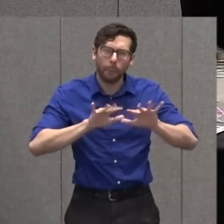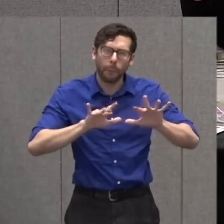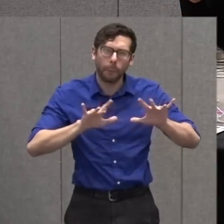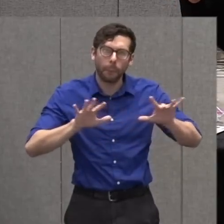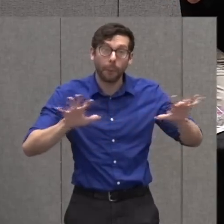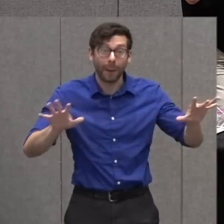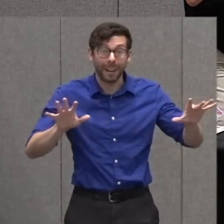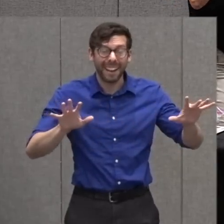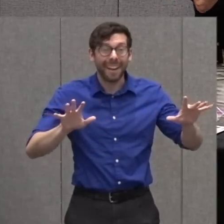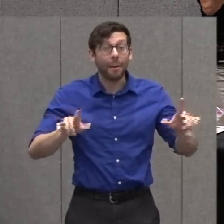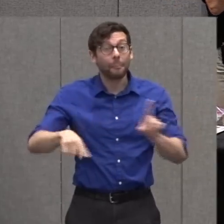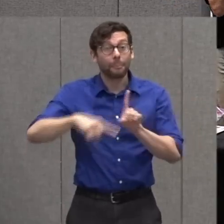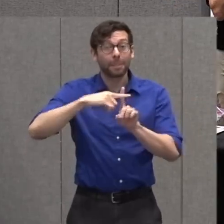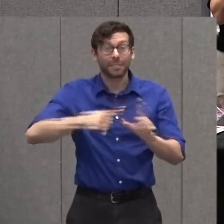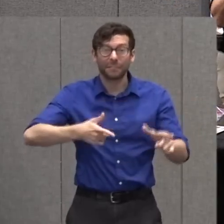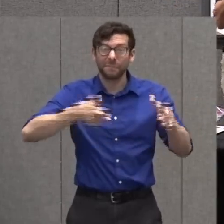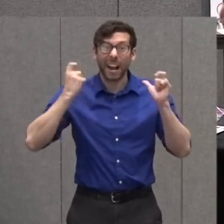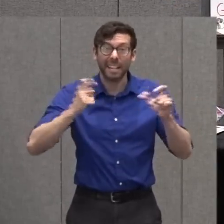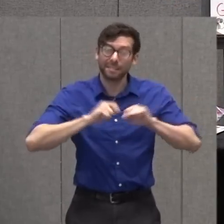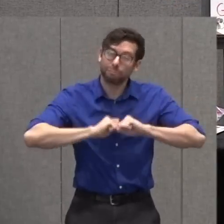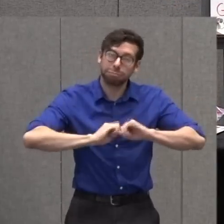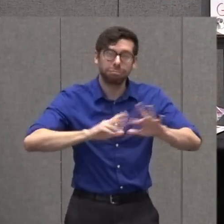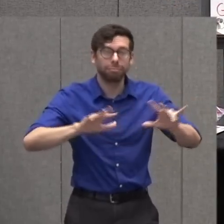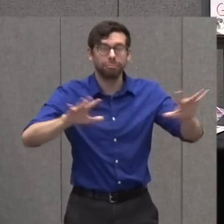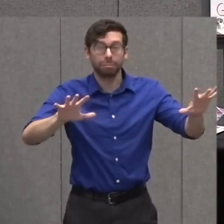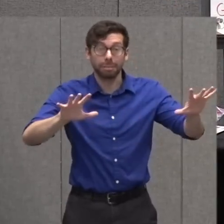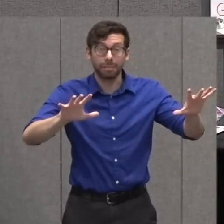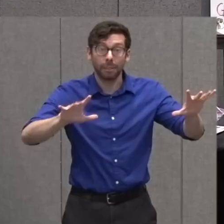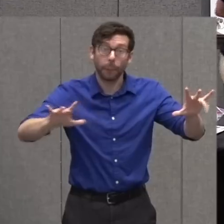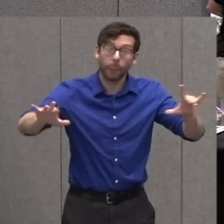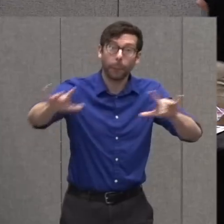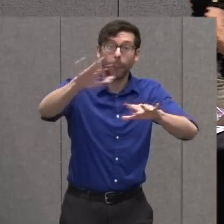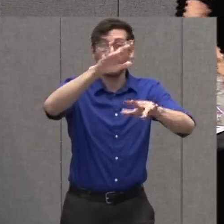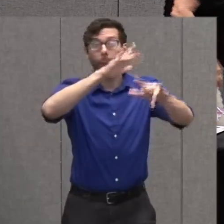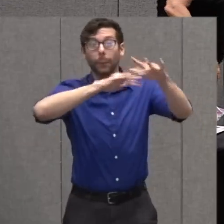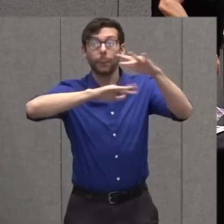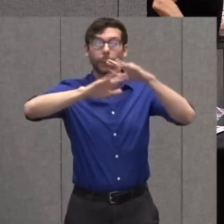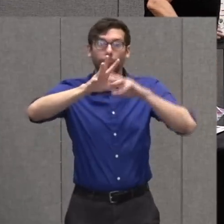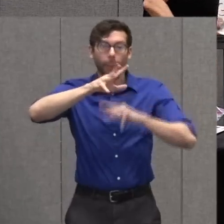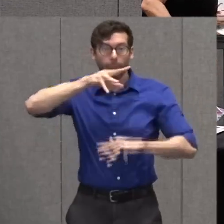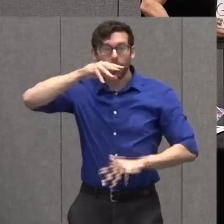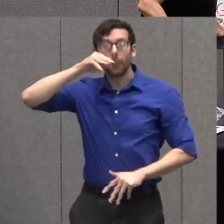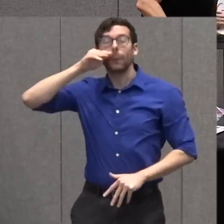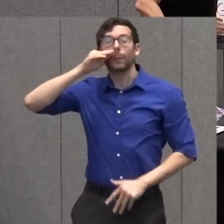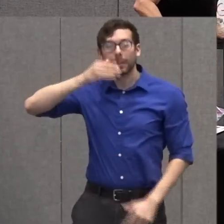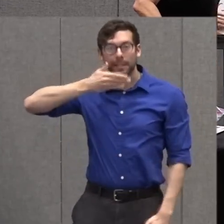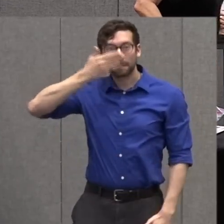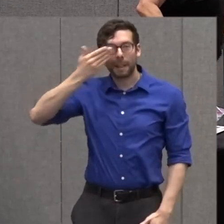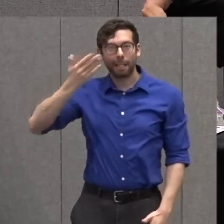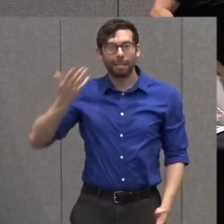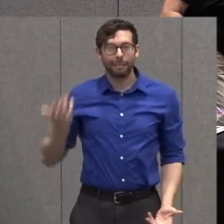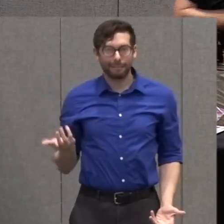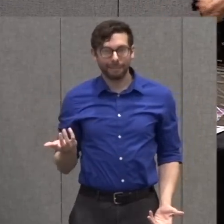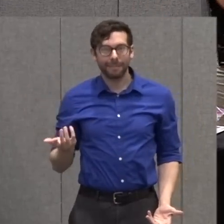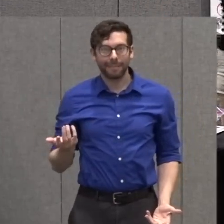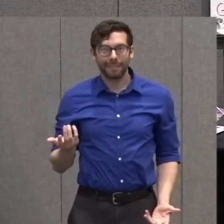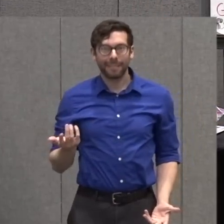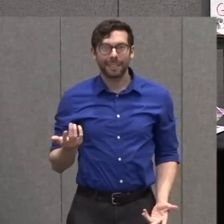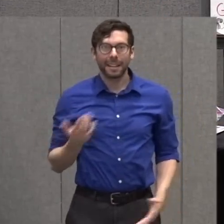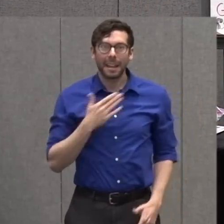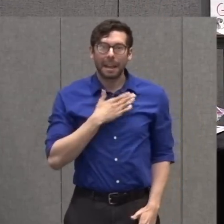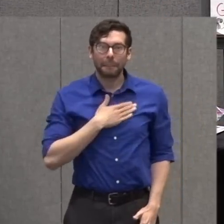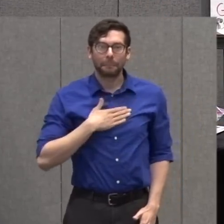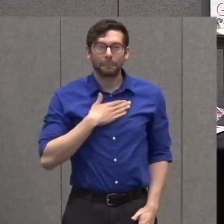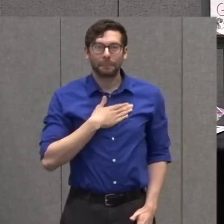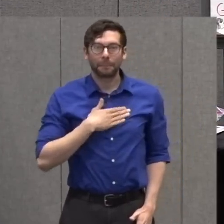them. They're allowed to go into your nose. And please don't look at my poor Voldemort drawing. I'm just I love saying, it. he has no I